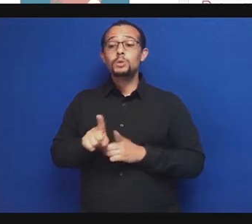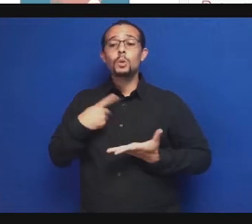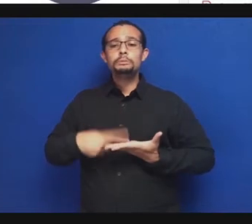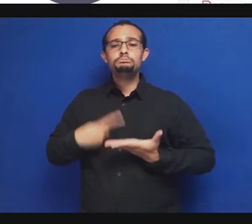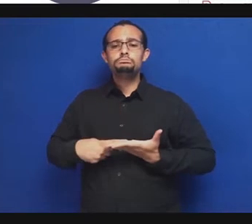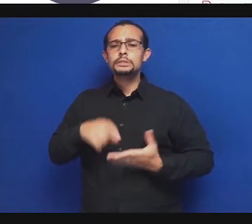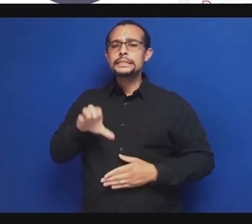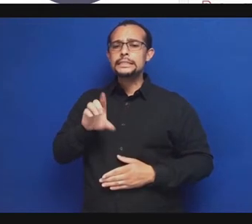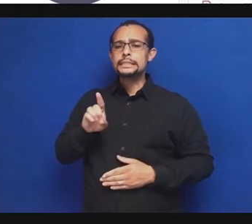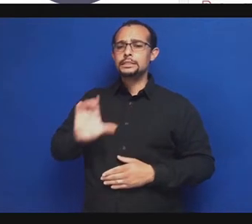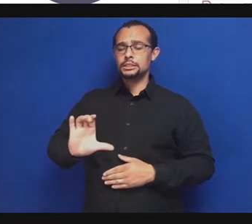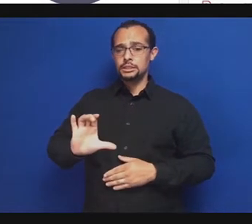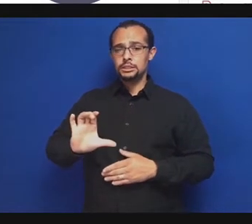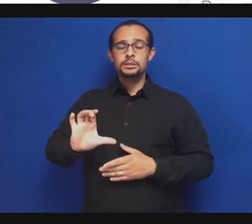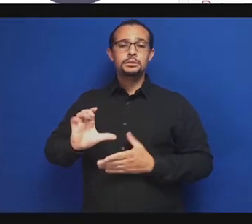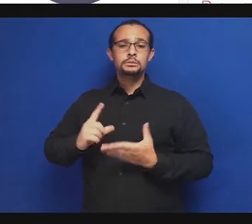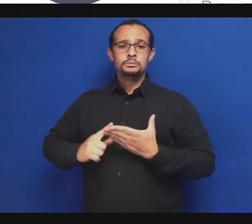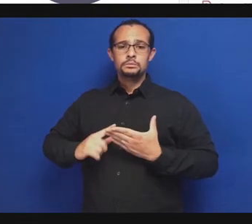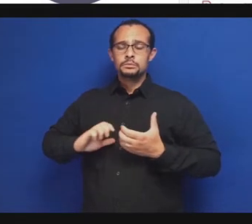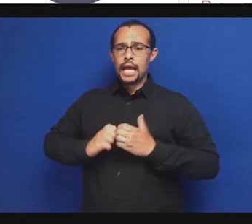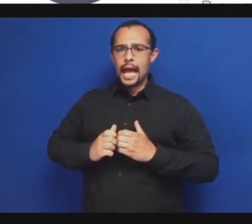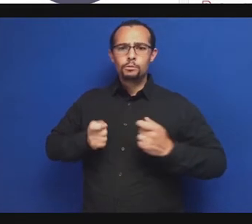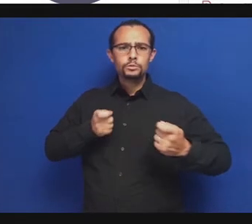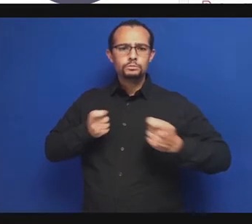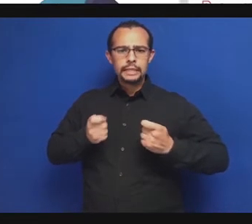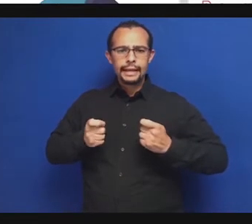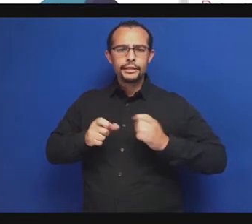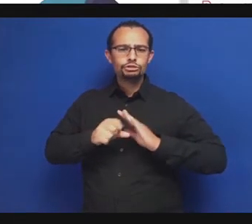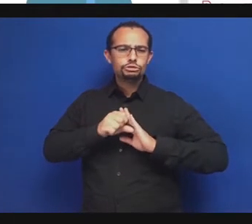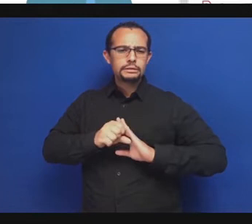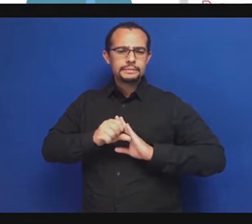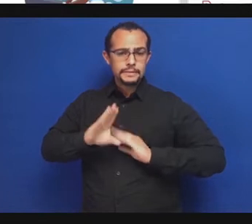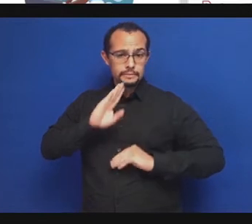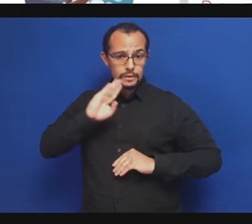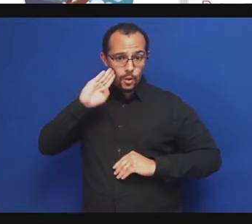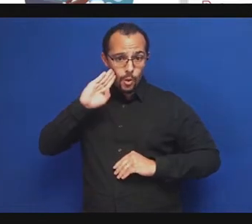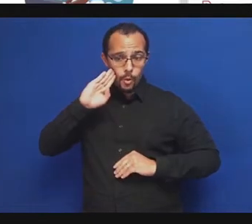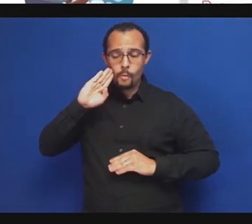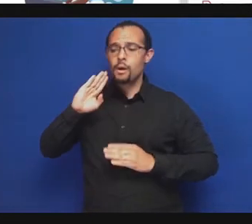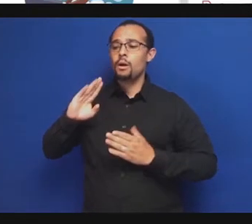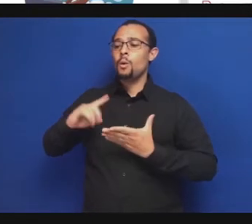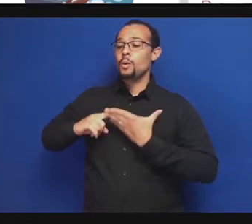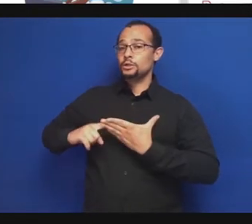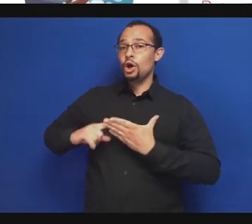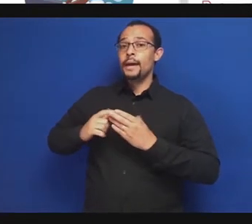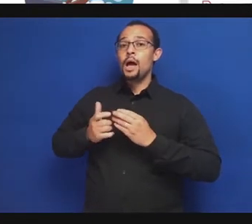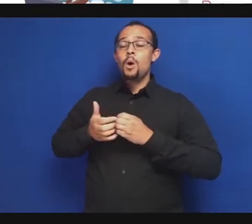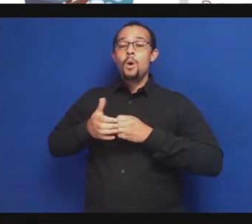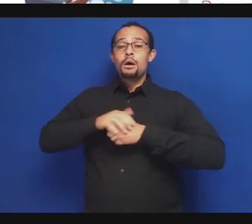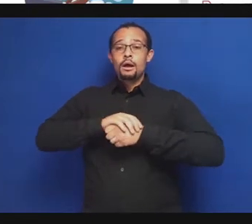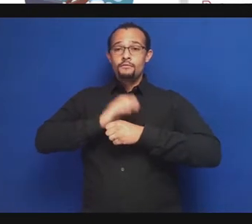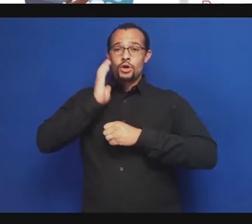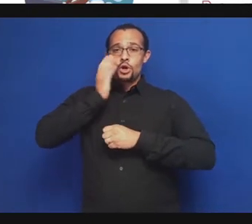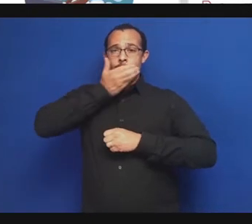about covering your mouth and nose and washing your hands. Here's another way to